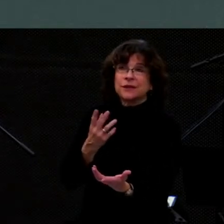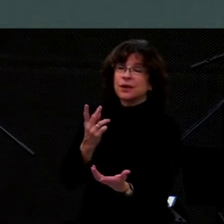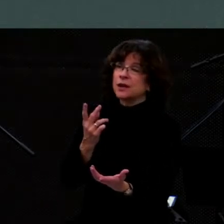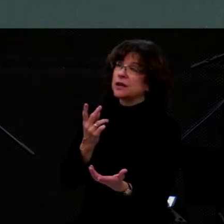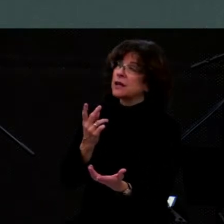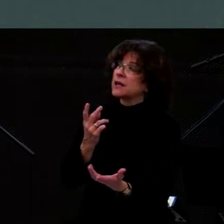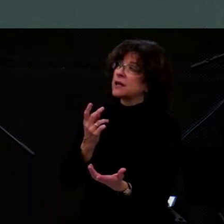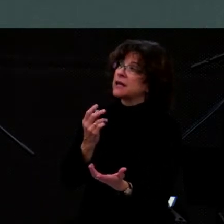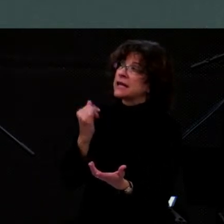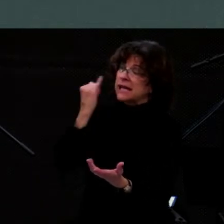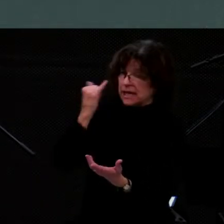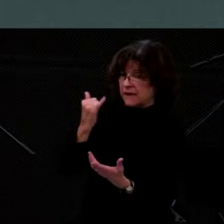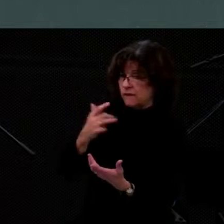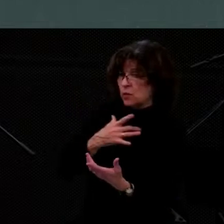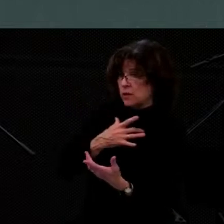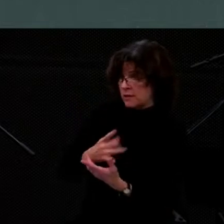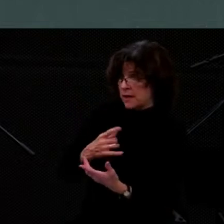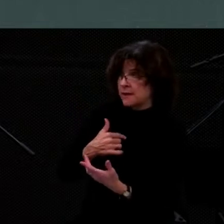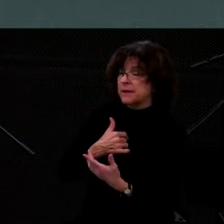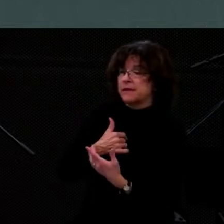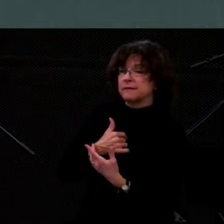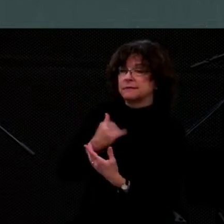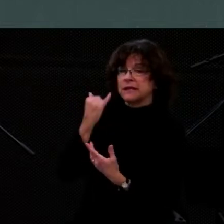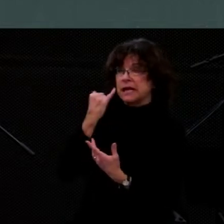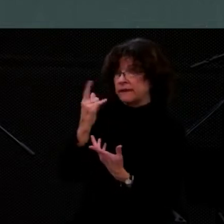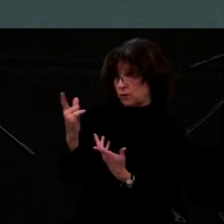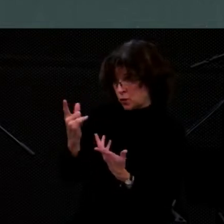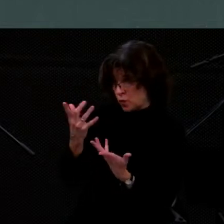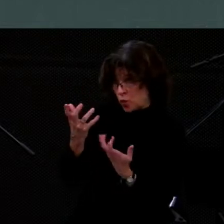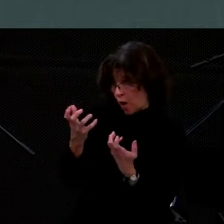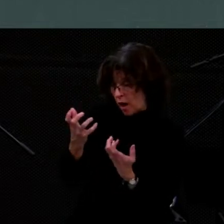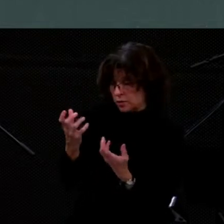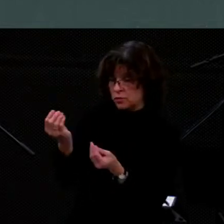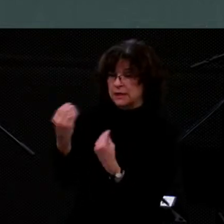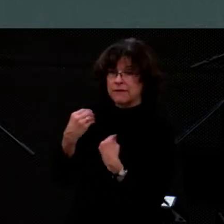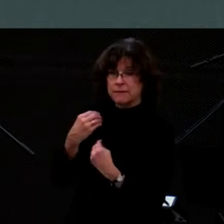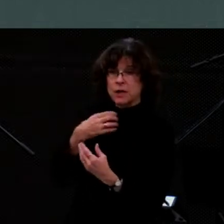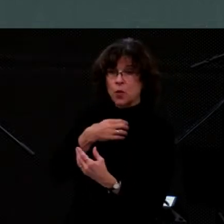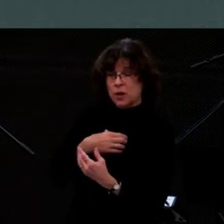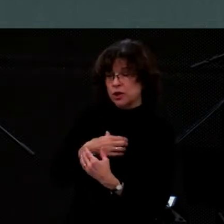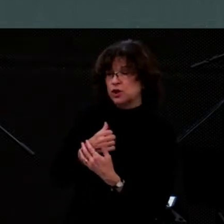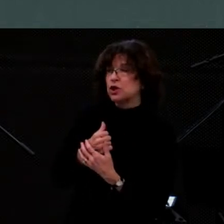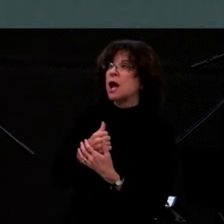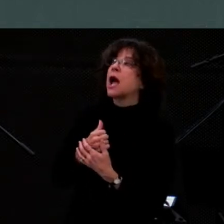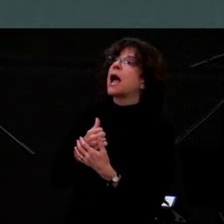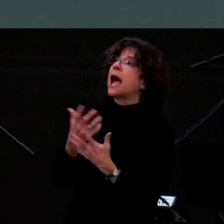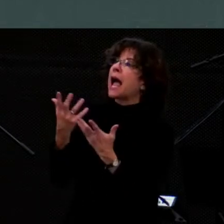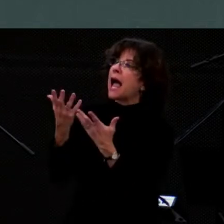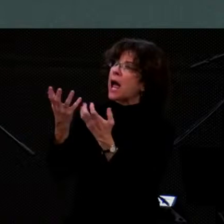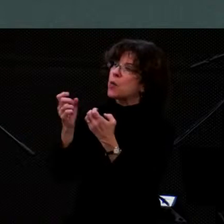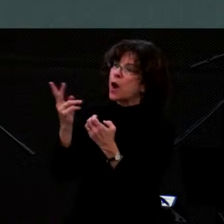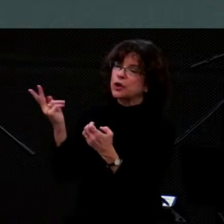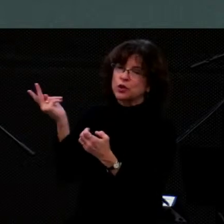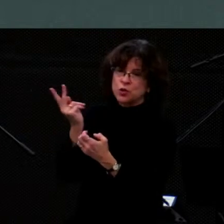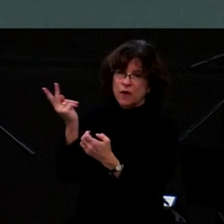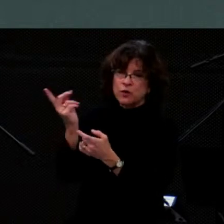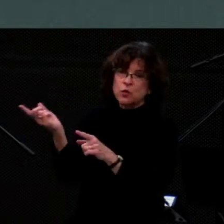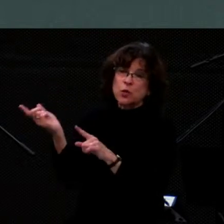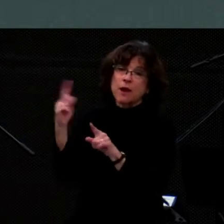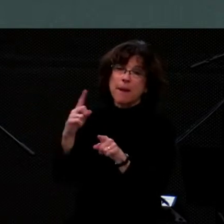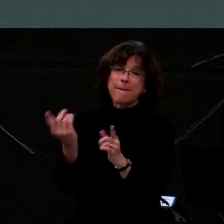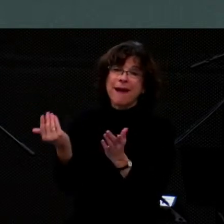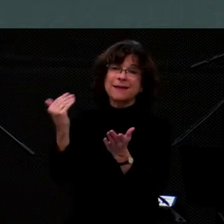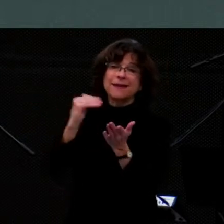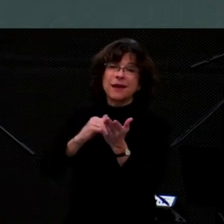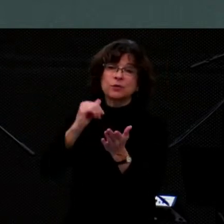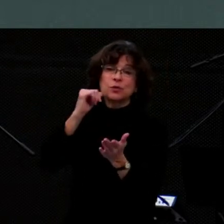if I have found favor in the sight of the king, and if it pleased the king to grant my wish and fulfill my request, let the king and Haman come to the feast that I will